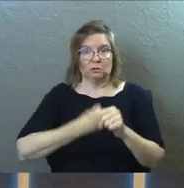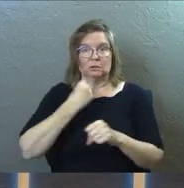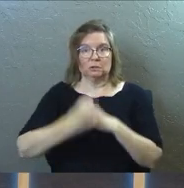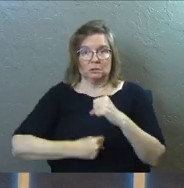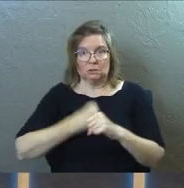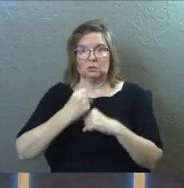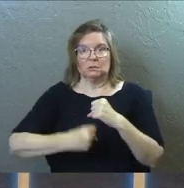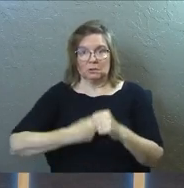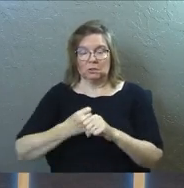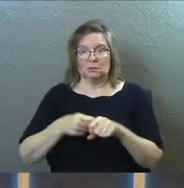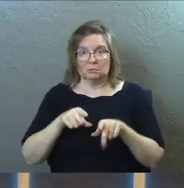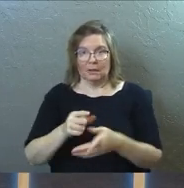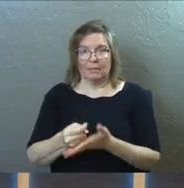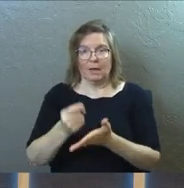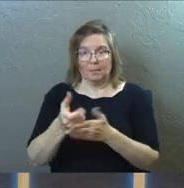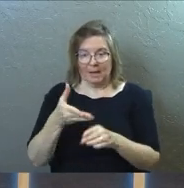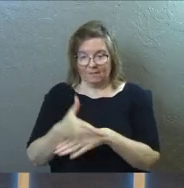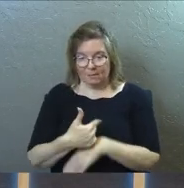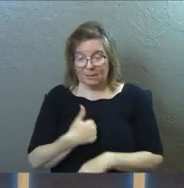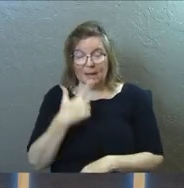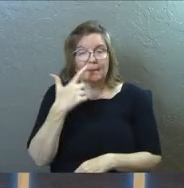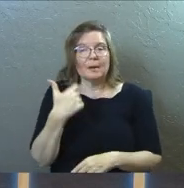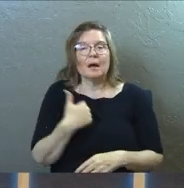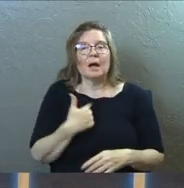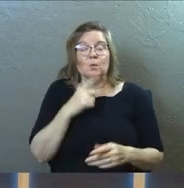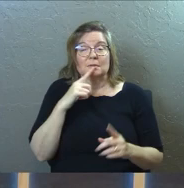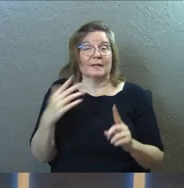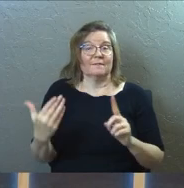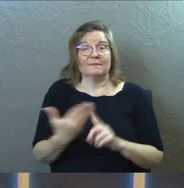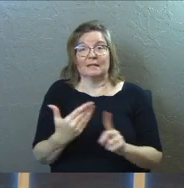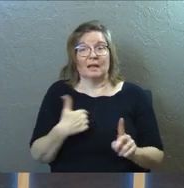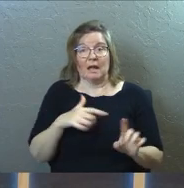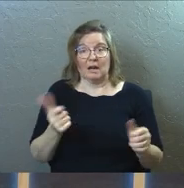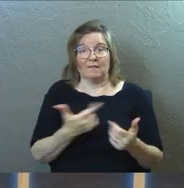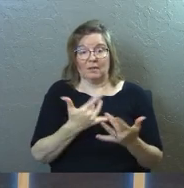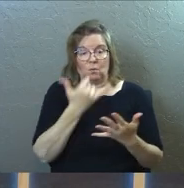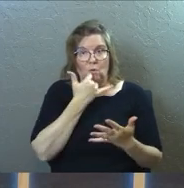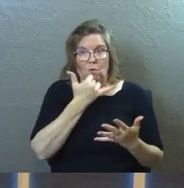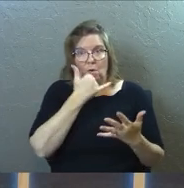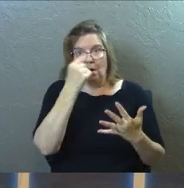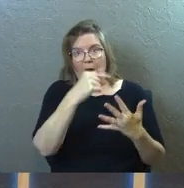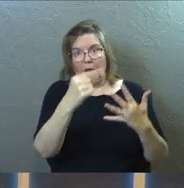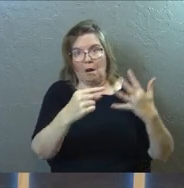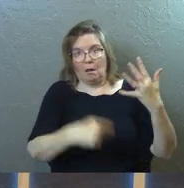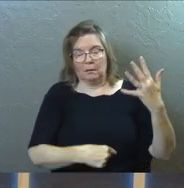therapy after me. Because I was convinced I'd done everything wrong.